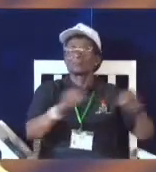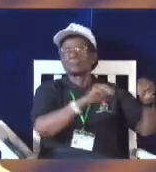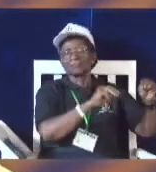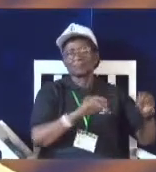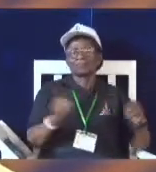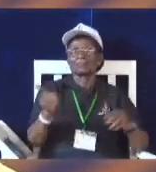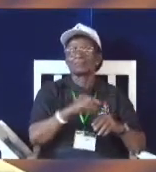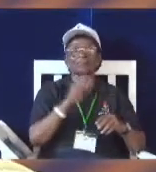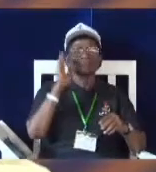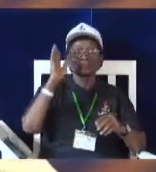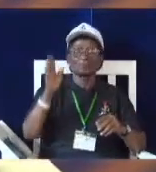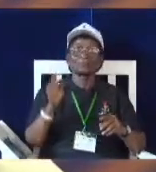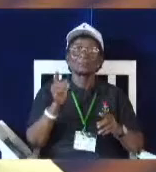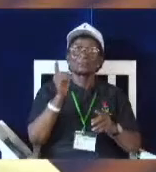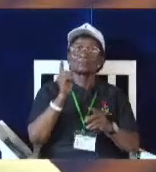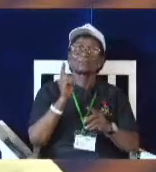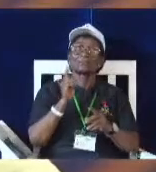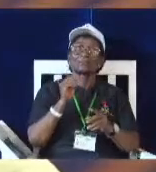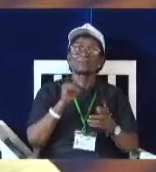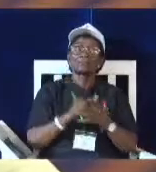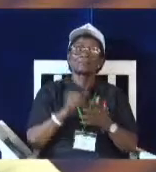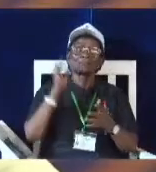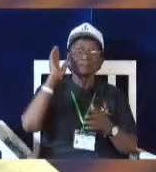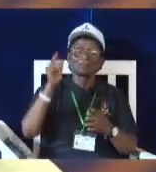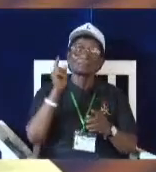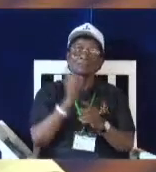move? And we just slap you on the head.